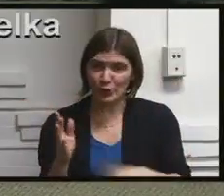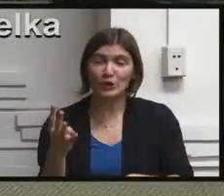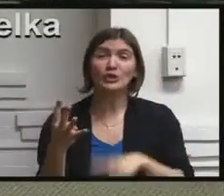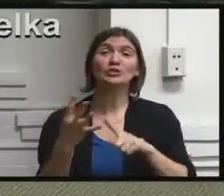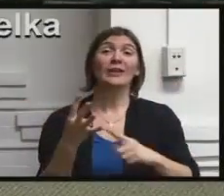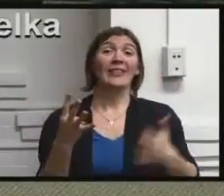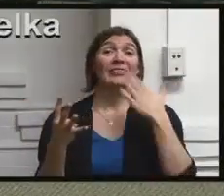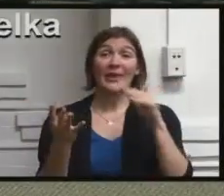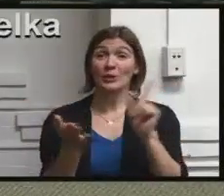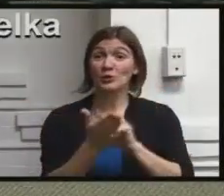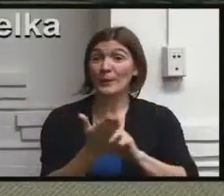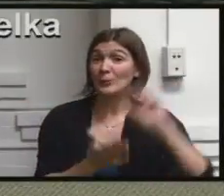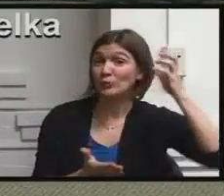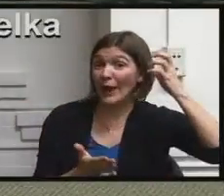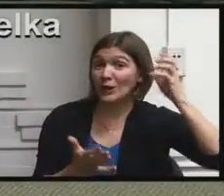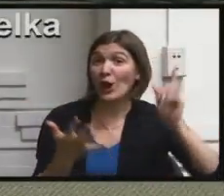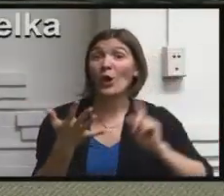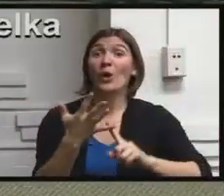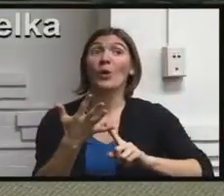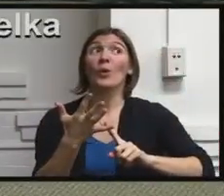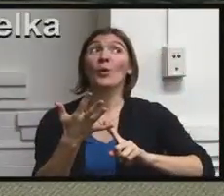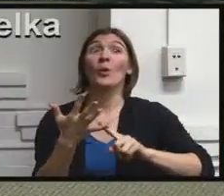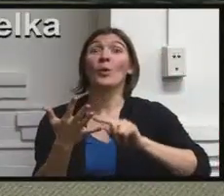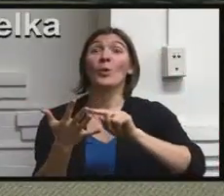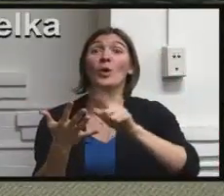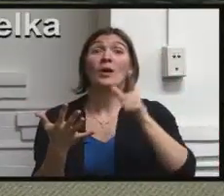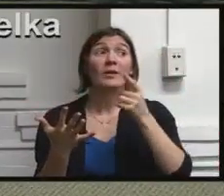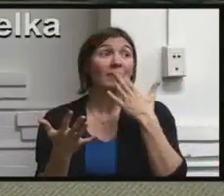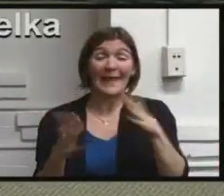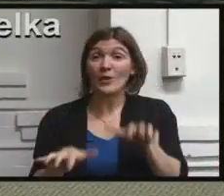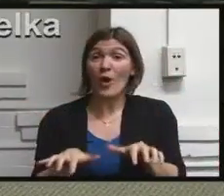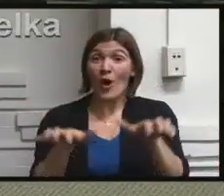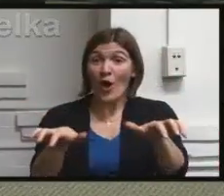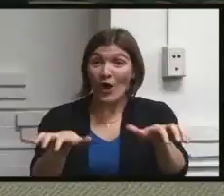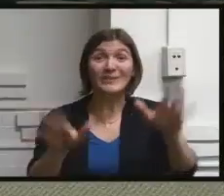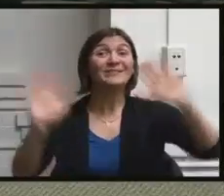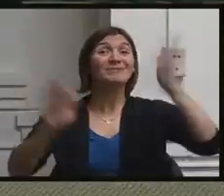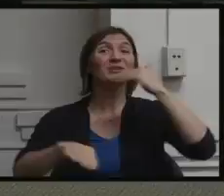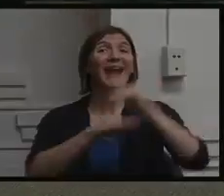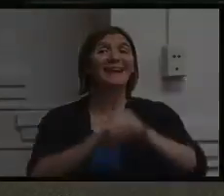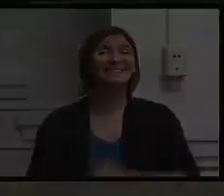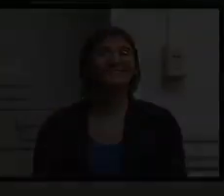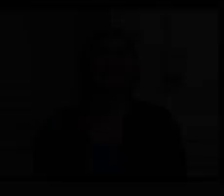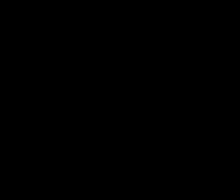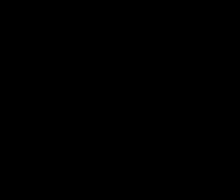Thank you, members of the press, and everybody who participated. Good night.